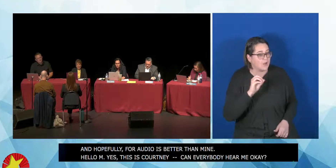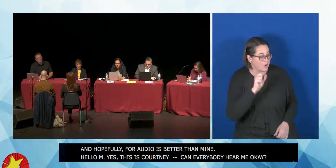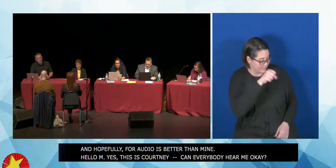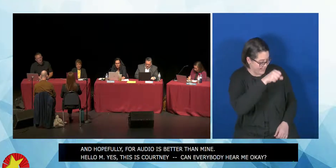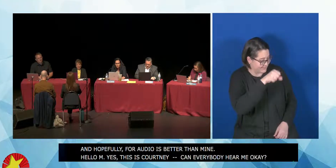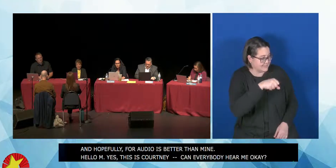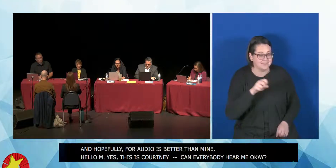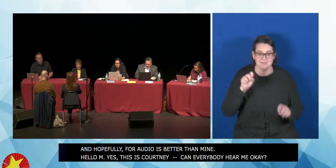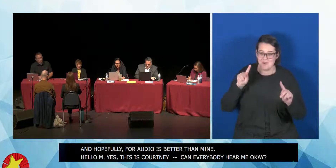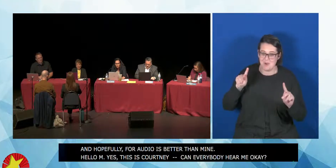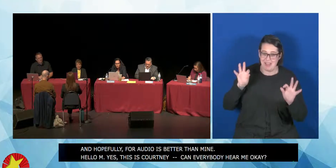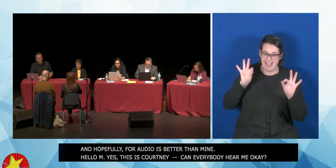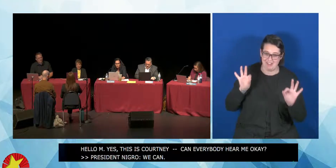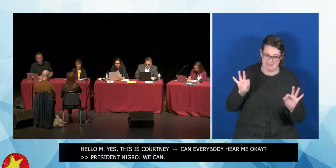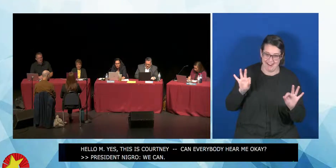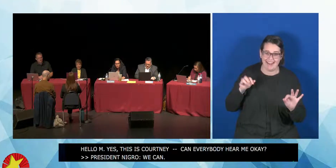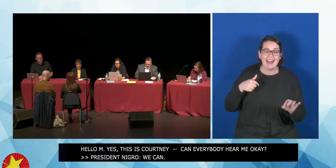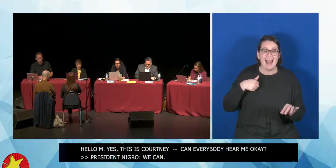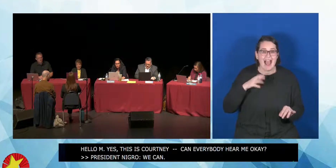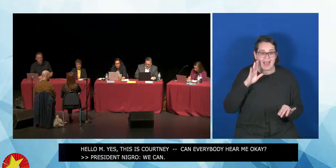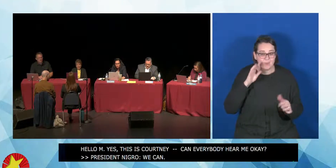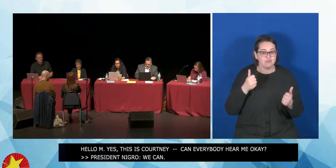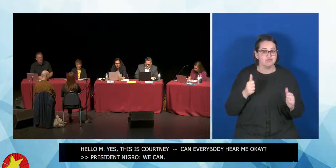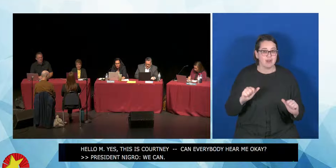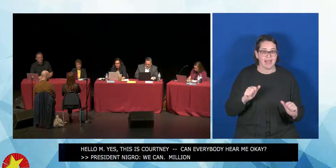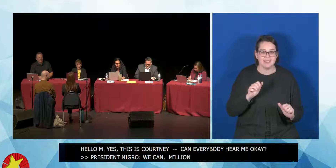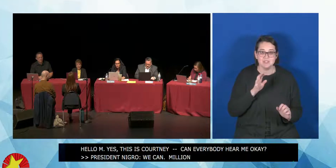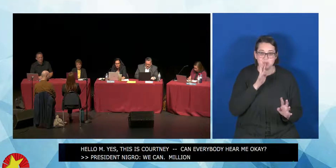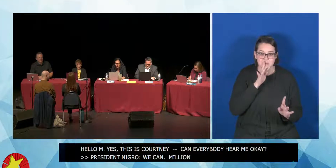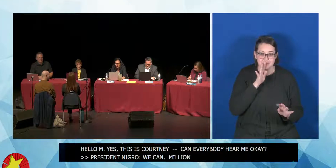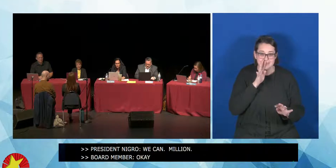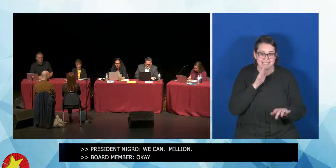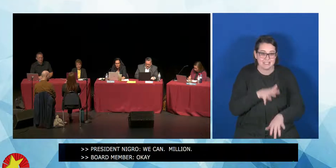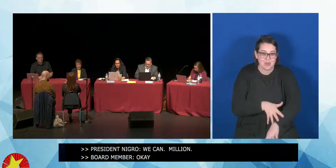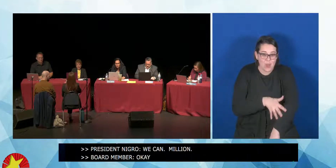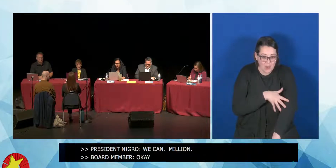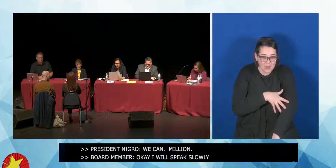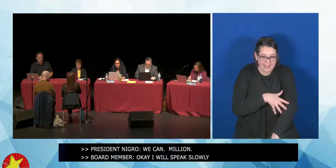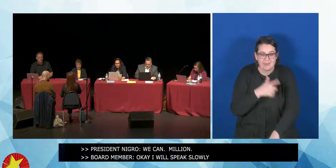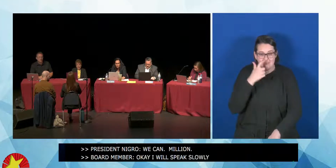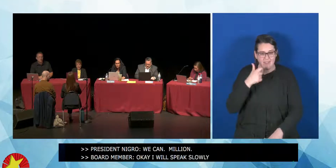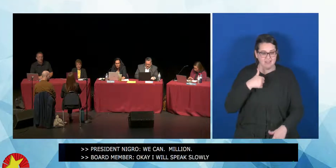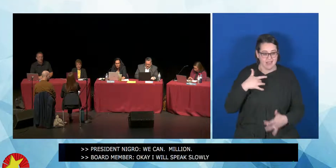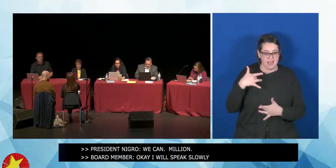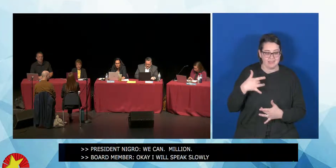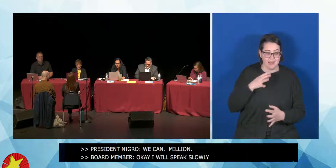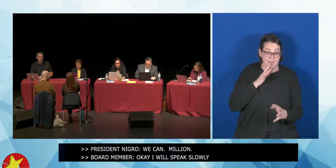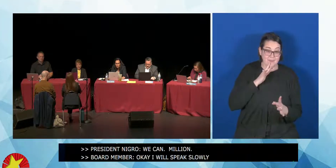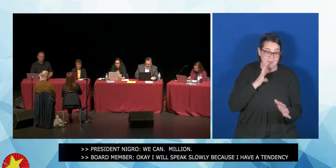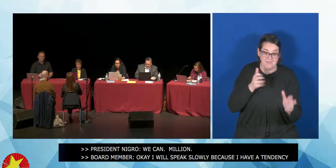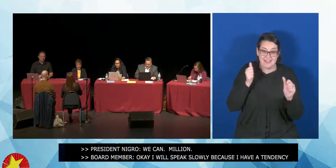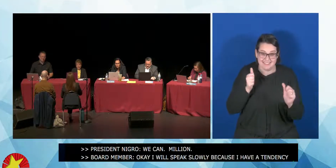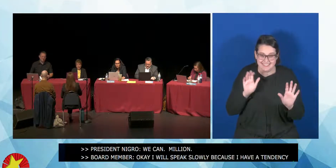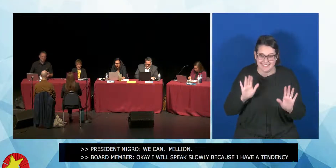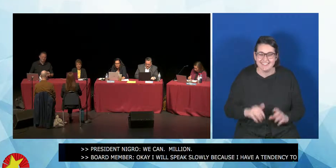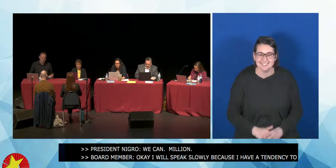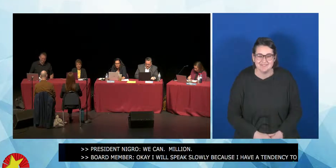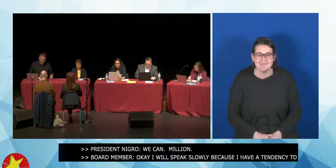Okay, great. And I will also try to speak slowly because I have a tendency to speak too fast.